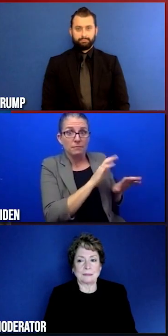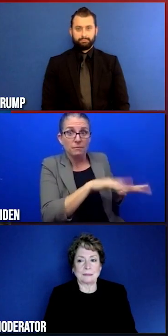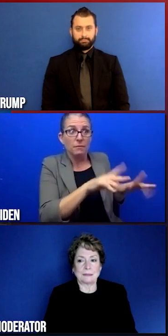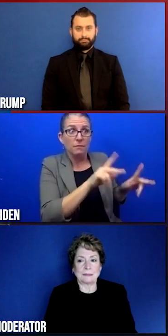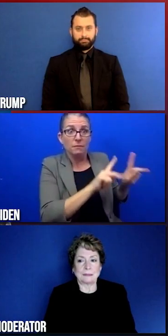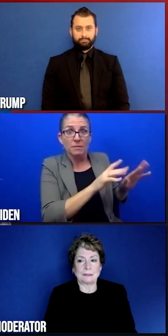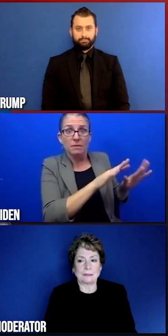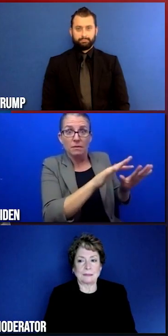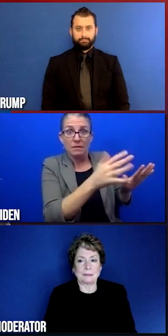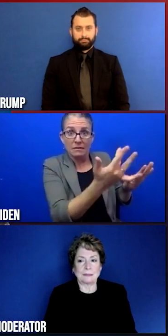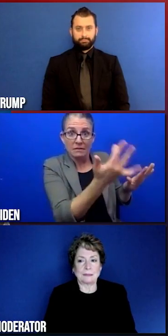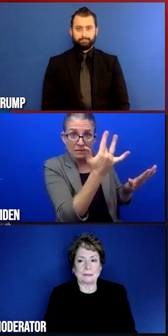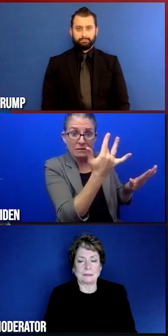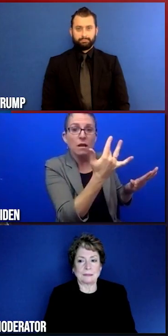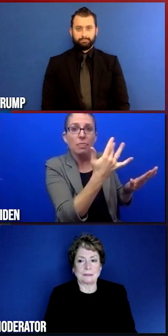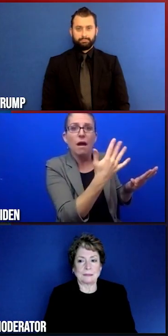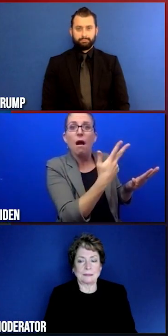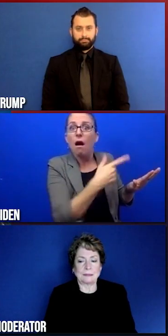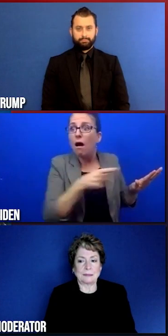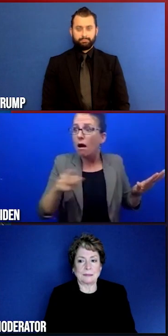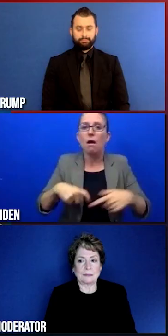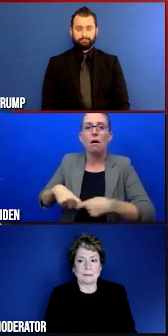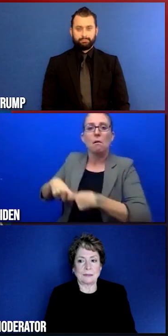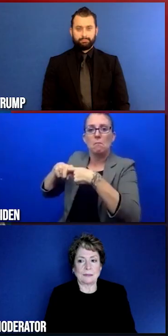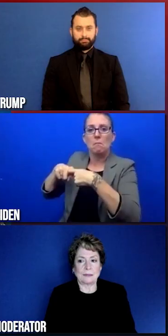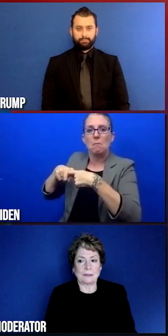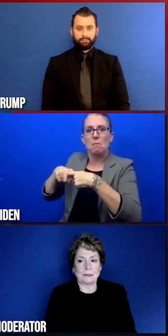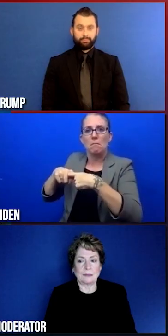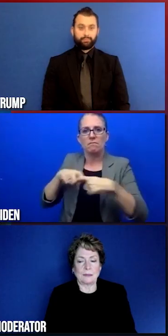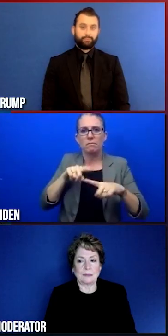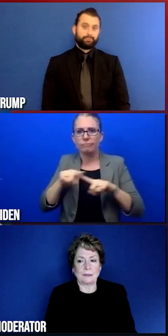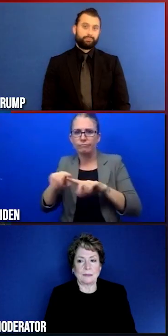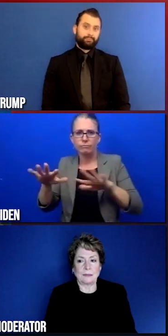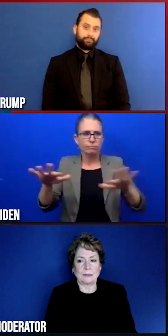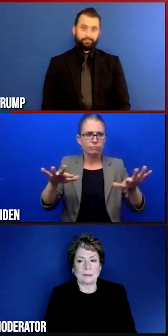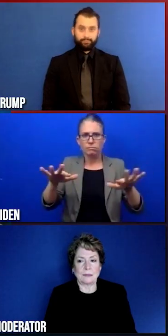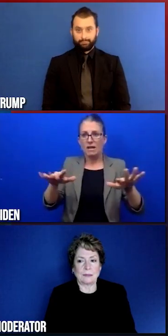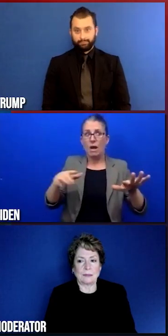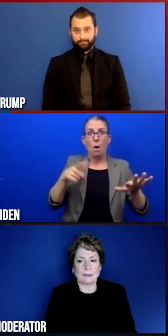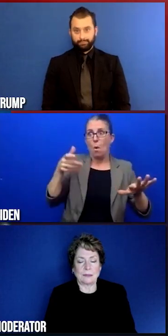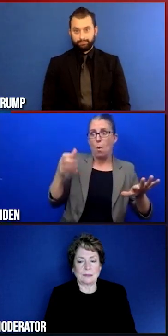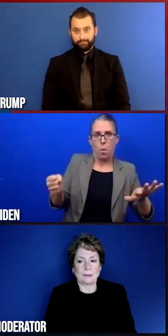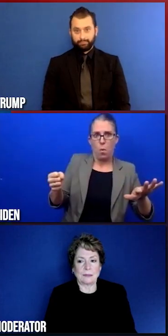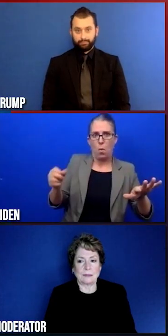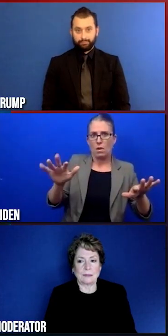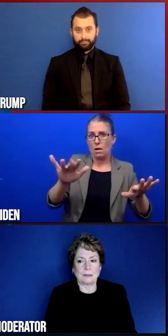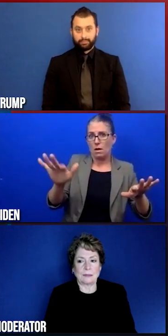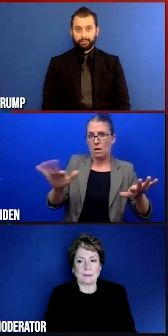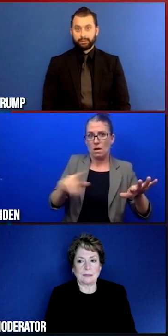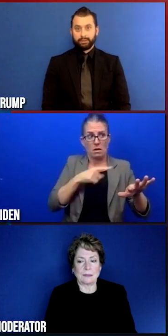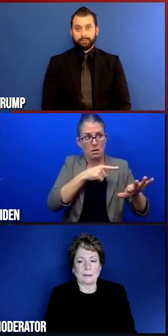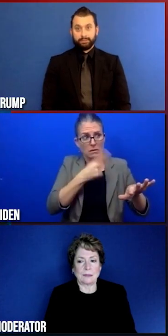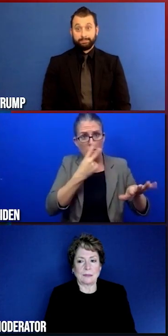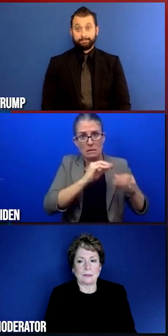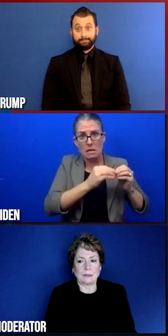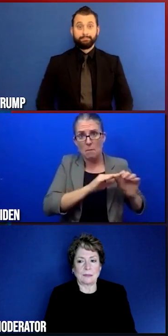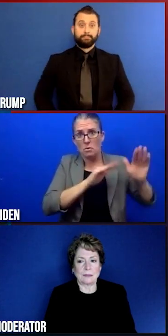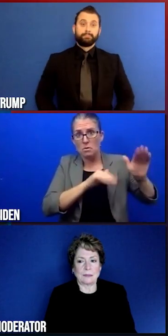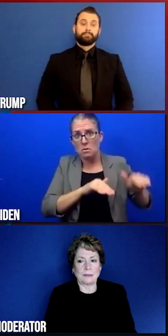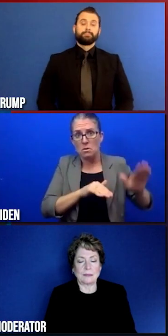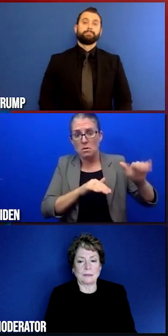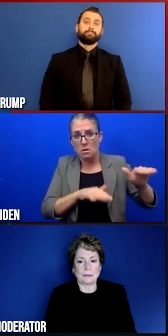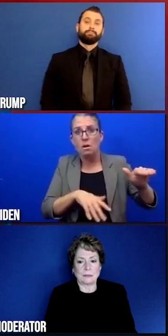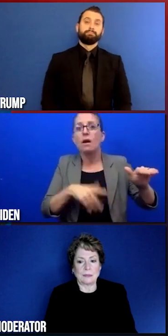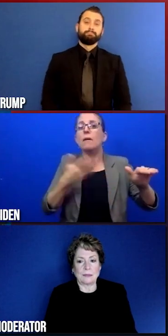social distancing, do not open bars and do not open gymnasiums, do not open until you get this under control. under more